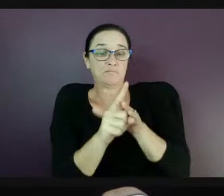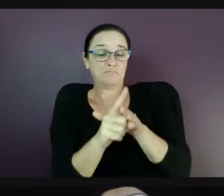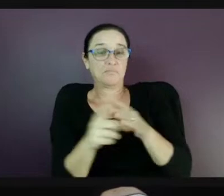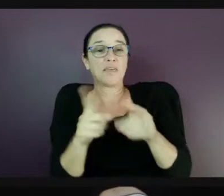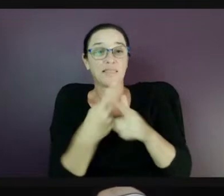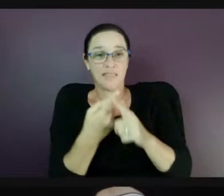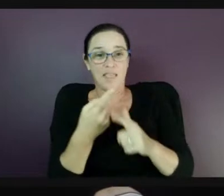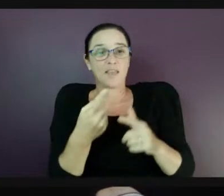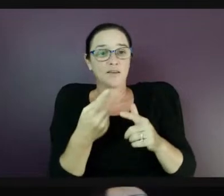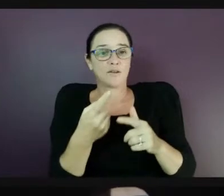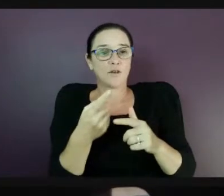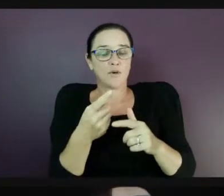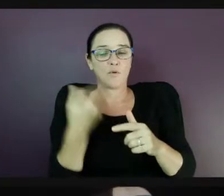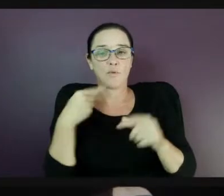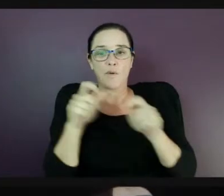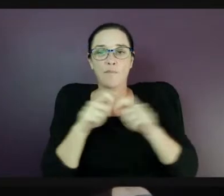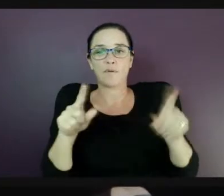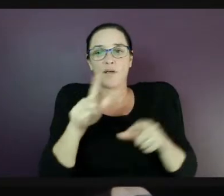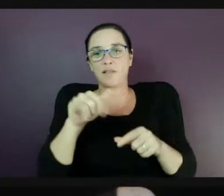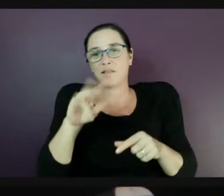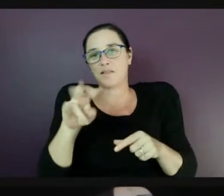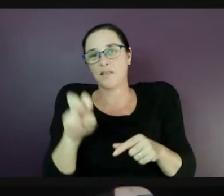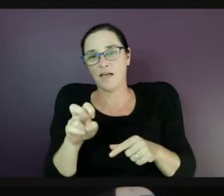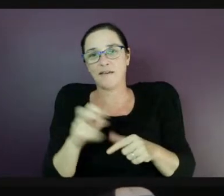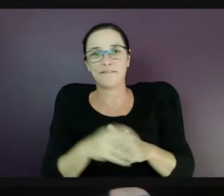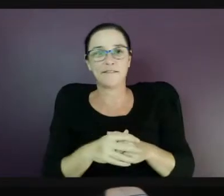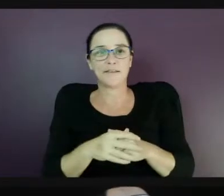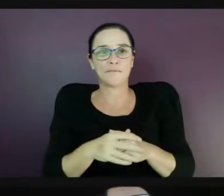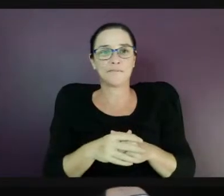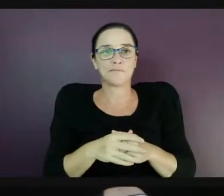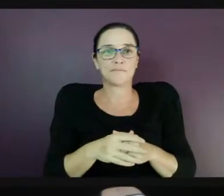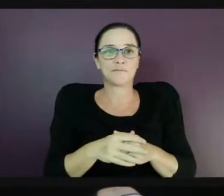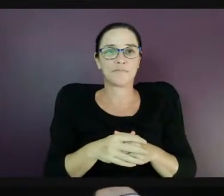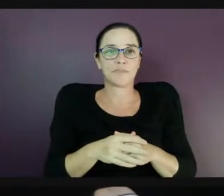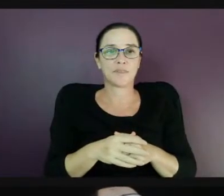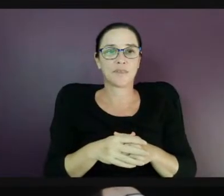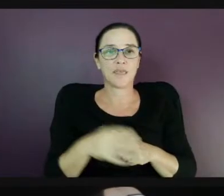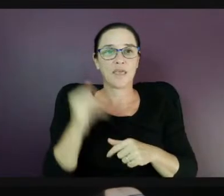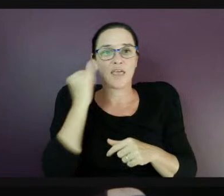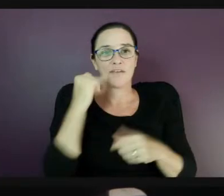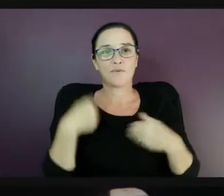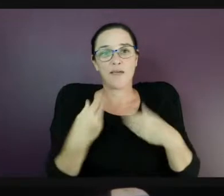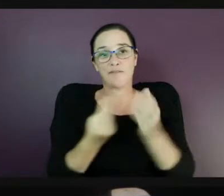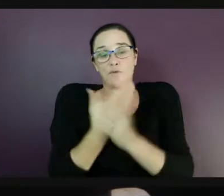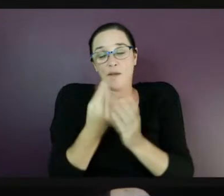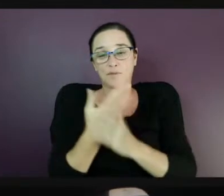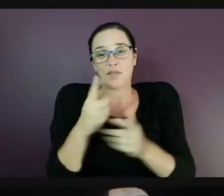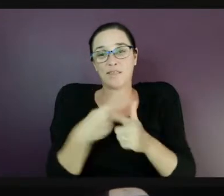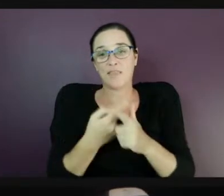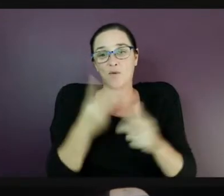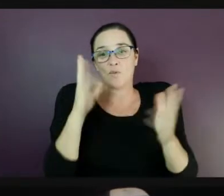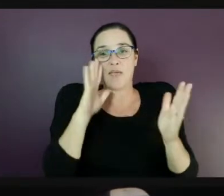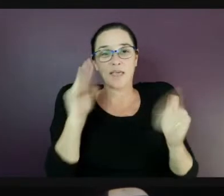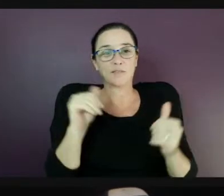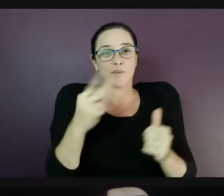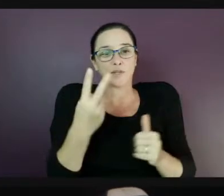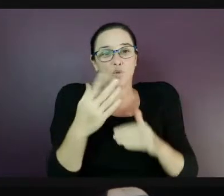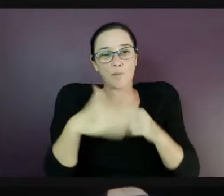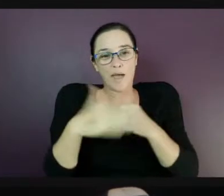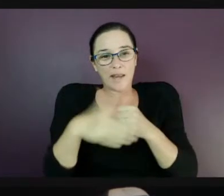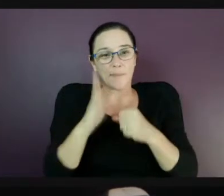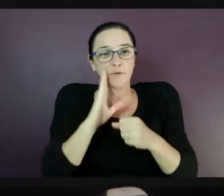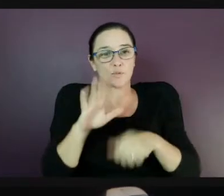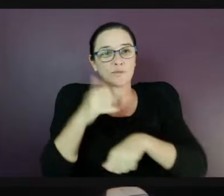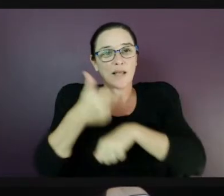cover that. And we can also expect something like, if we do get an eruption, we can expect our partners, Two Pineapples, to be setting up to try and get the